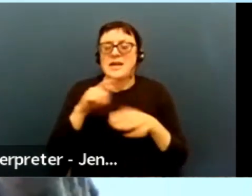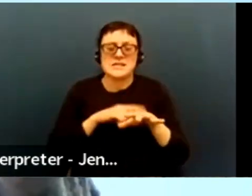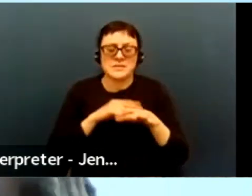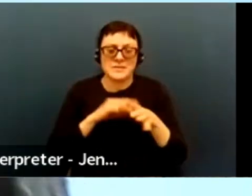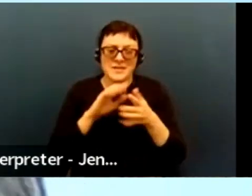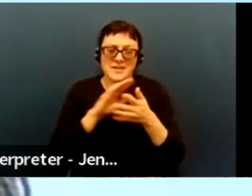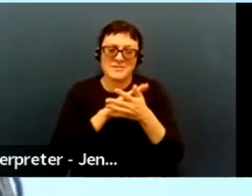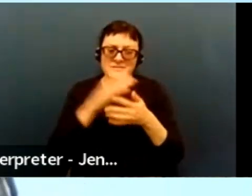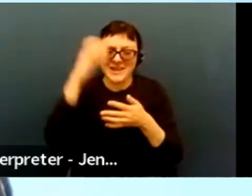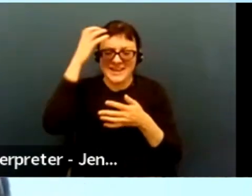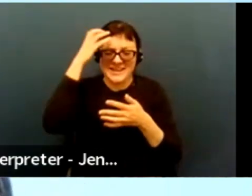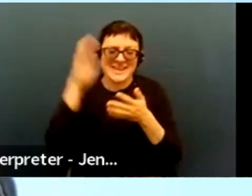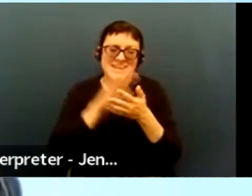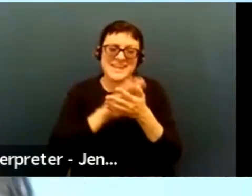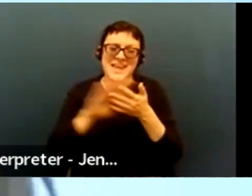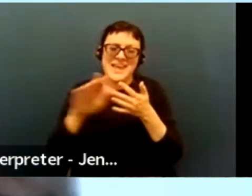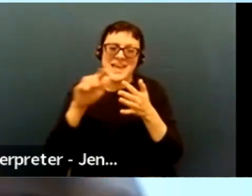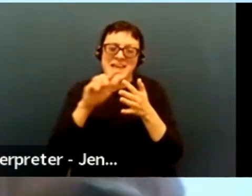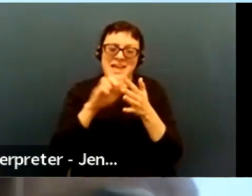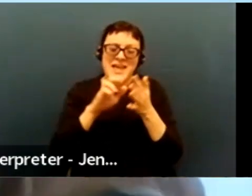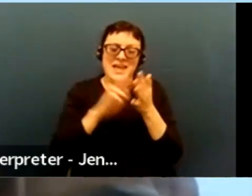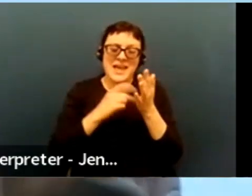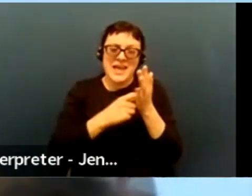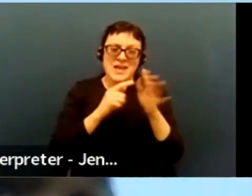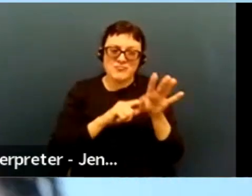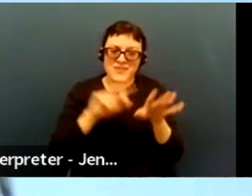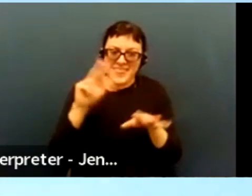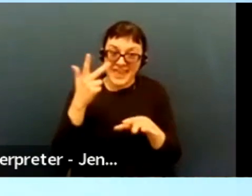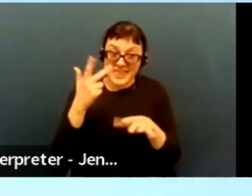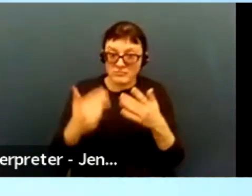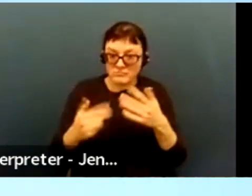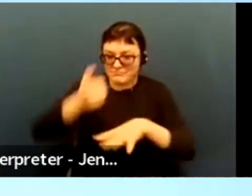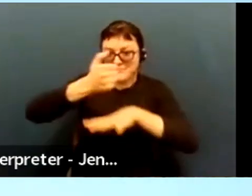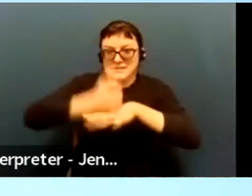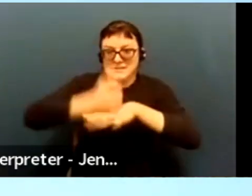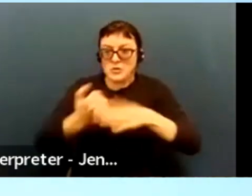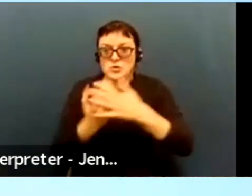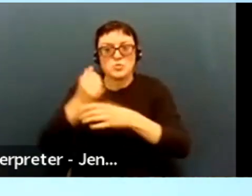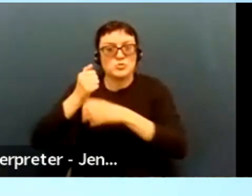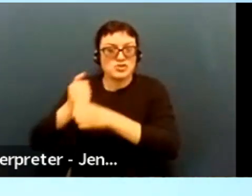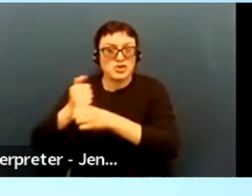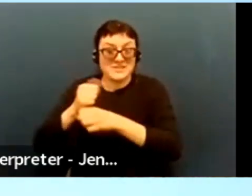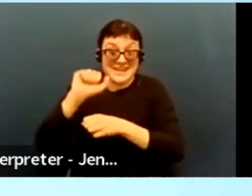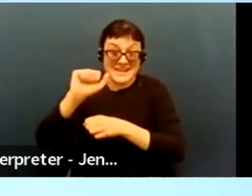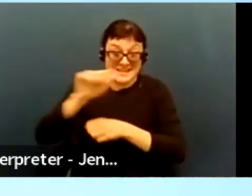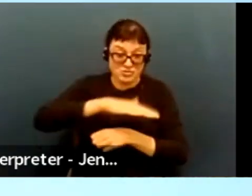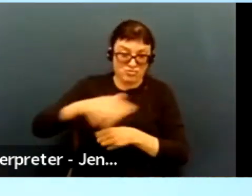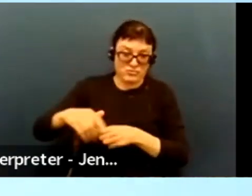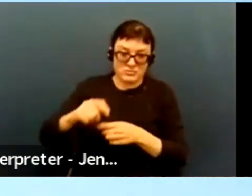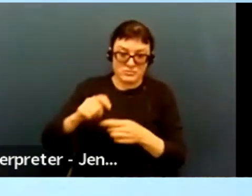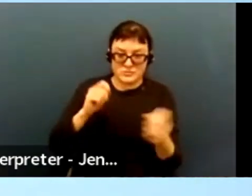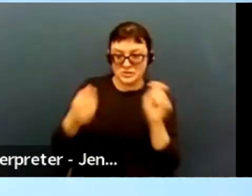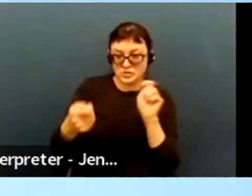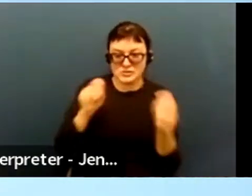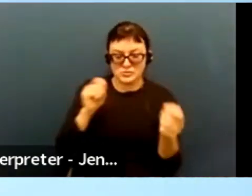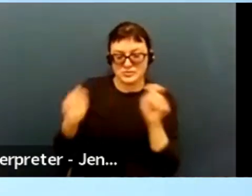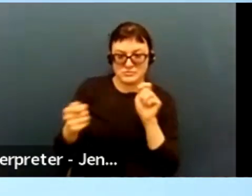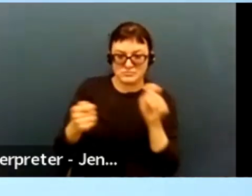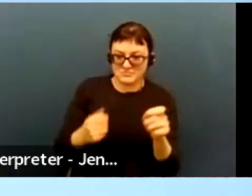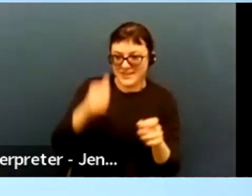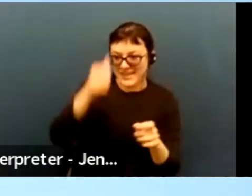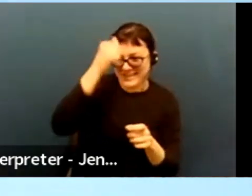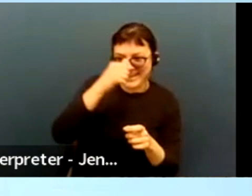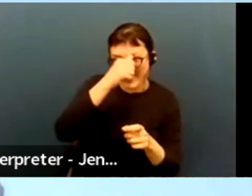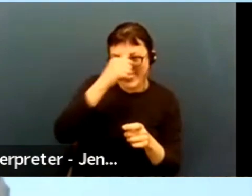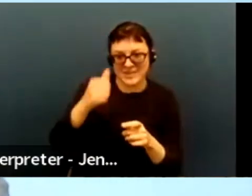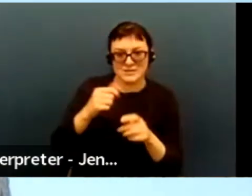burning Protestants and Catholics were burned at the stake. They took turns to attack each other. And actually in the Elizabethan era,